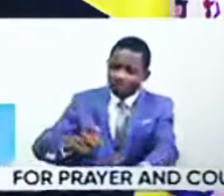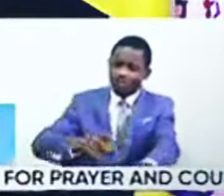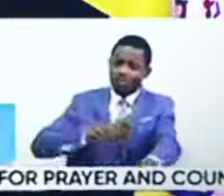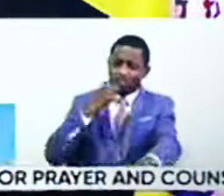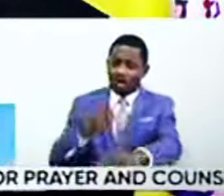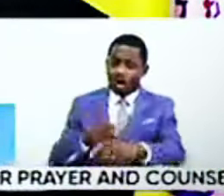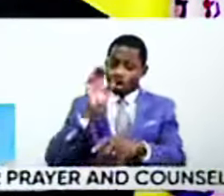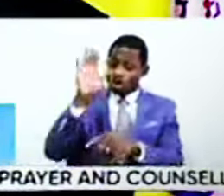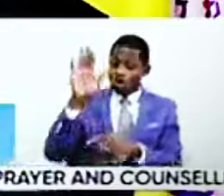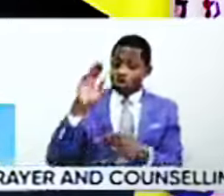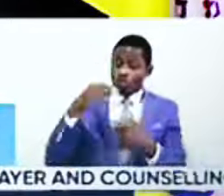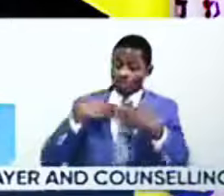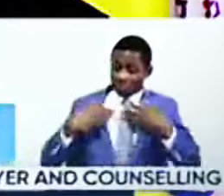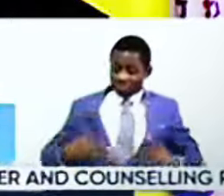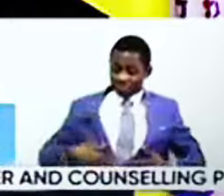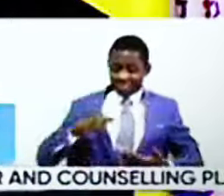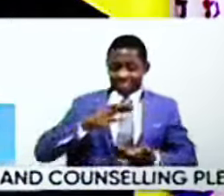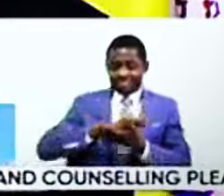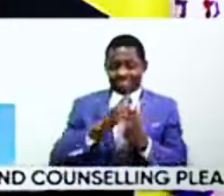after I have preached to others,